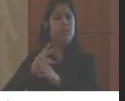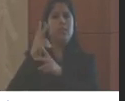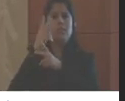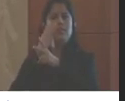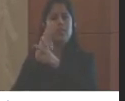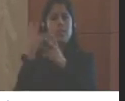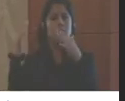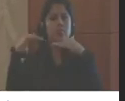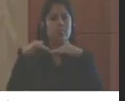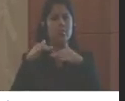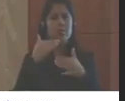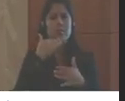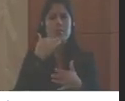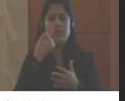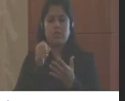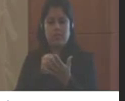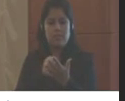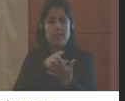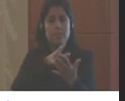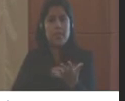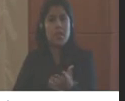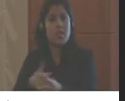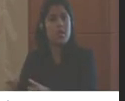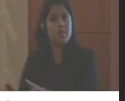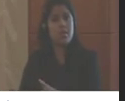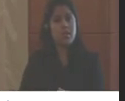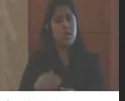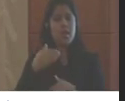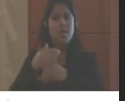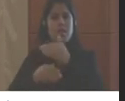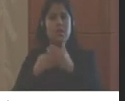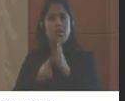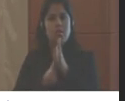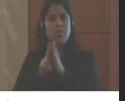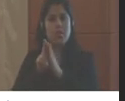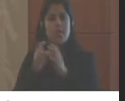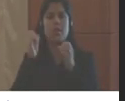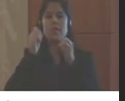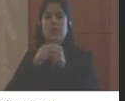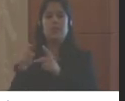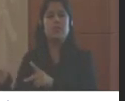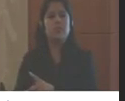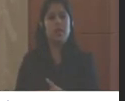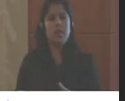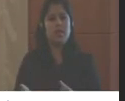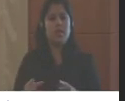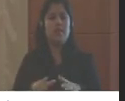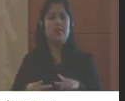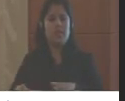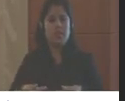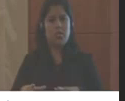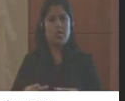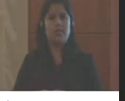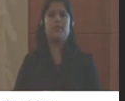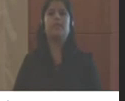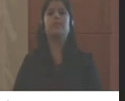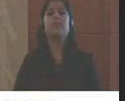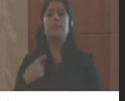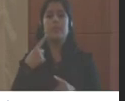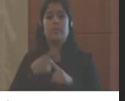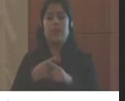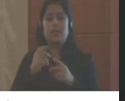in the most important aspects, which are basically avoiding risk and urban planning and